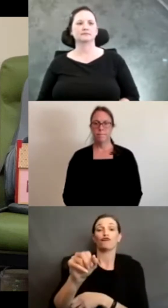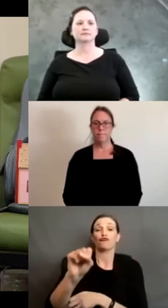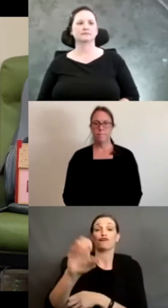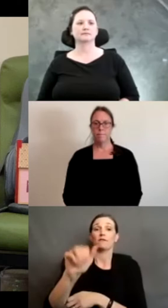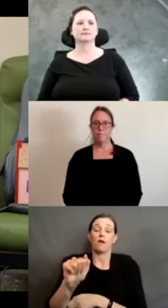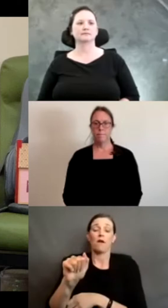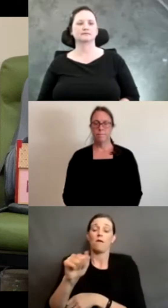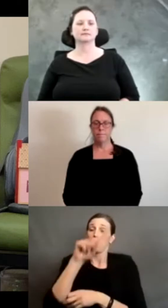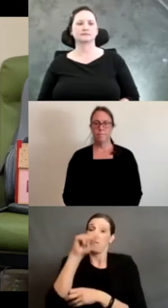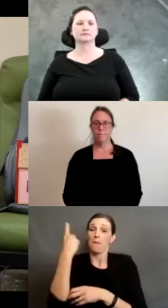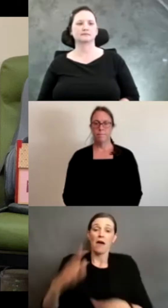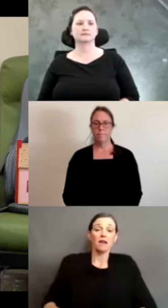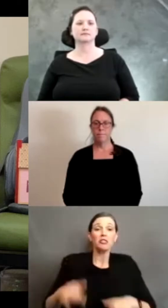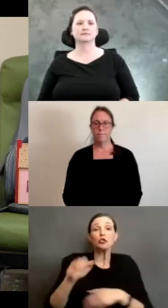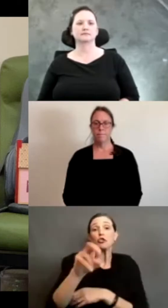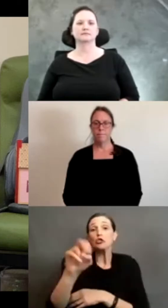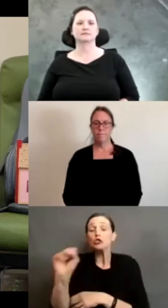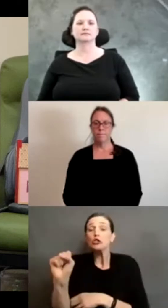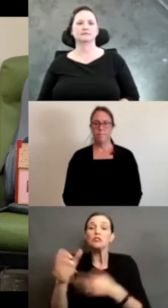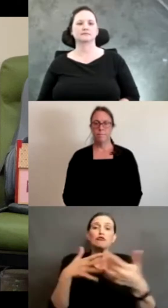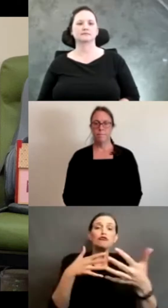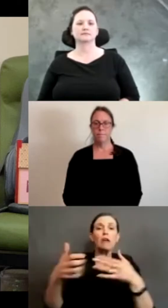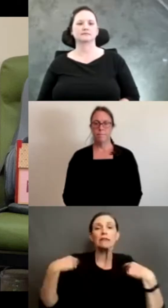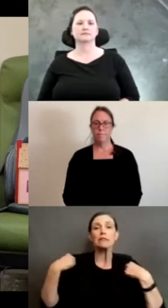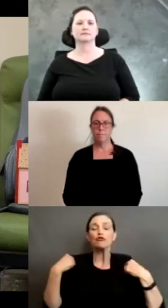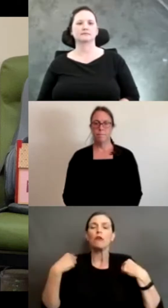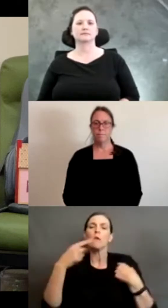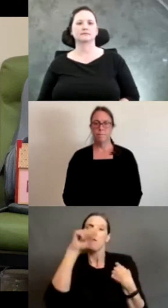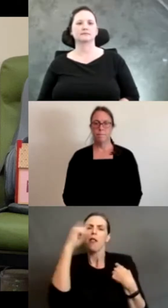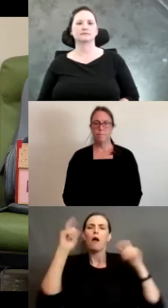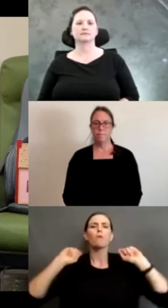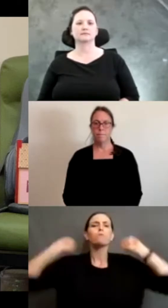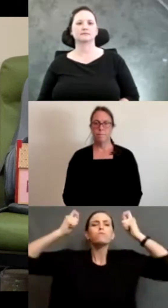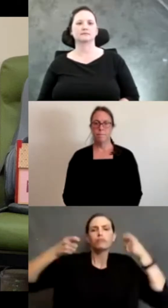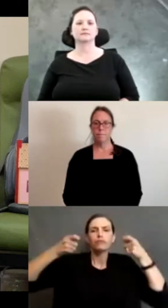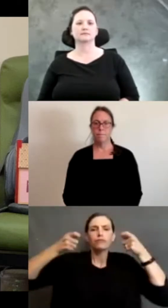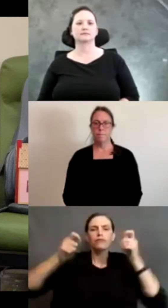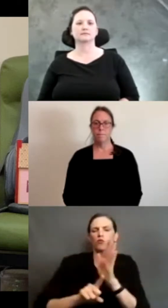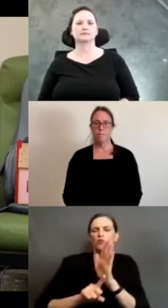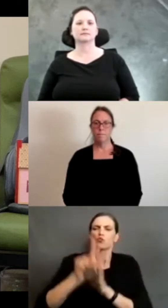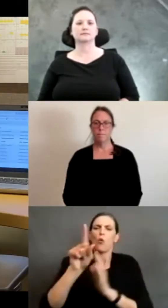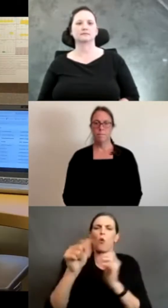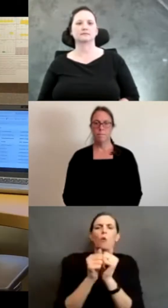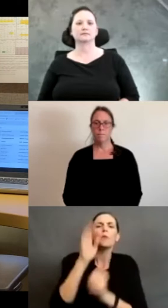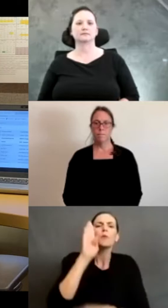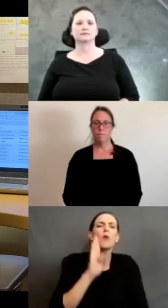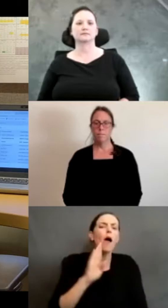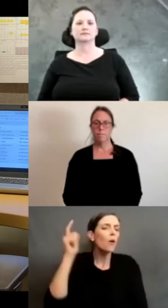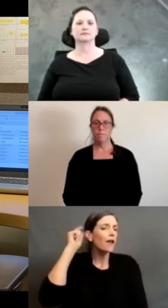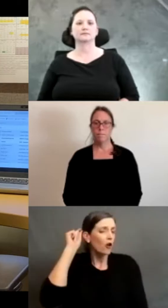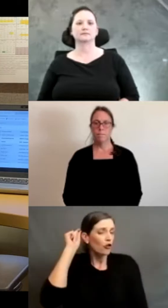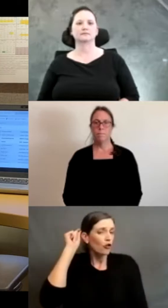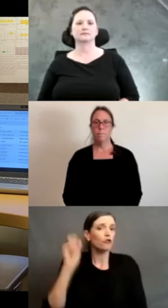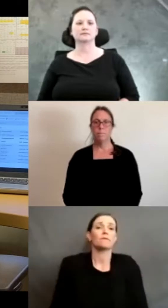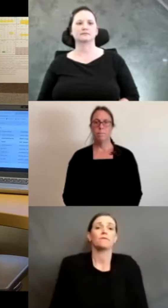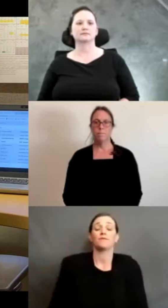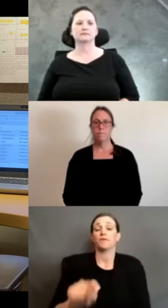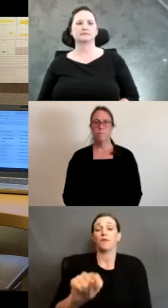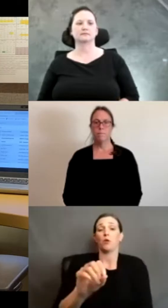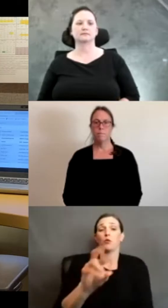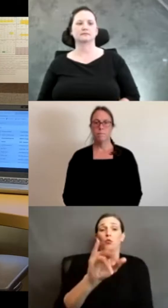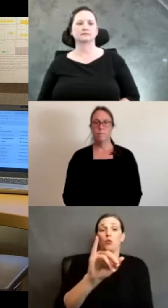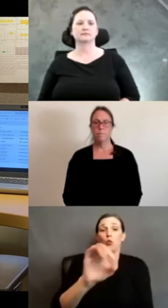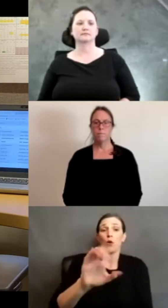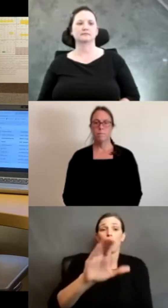gray t-shirt with a black hoodie. She is tall with brown hair. Tori Kelso is a tall, thin woman